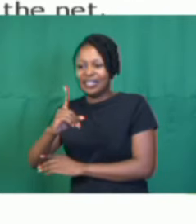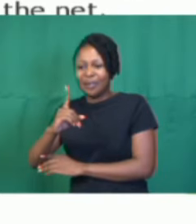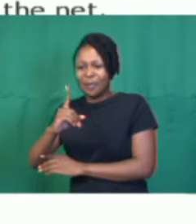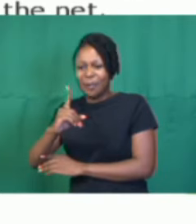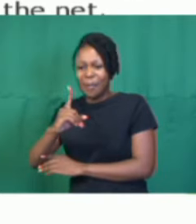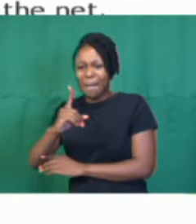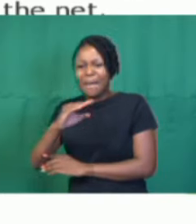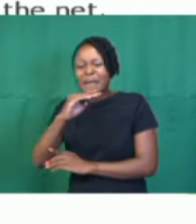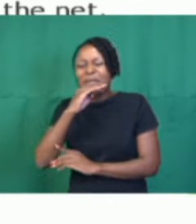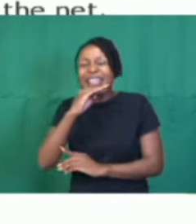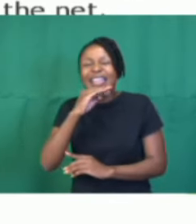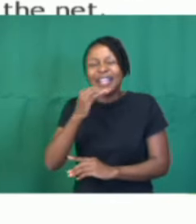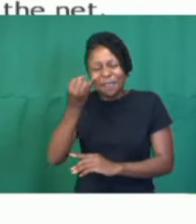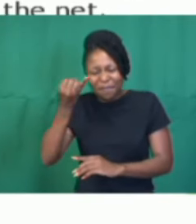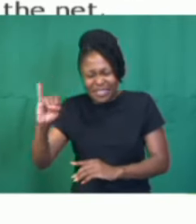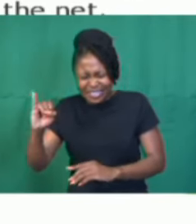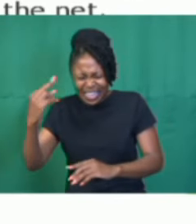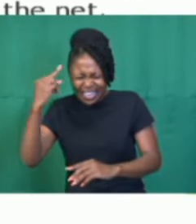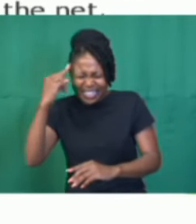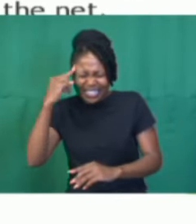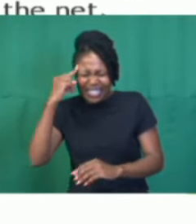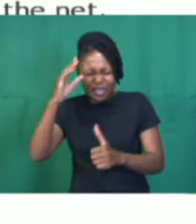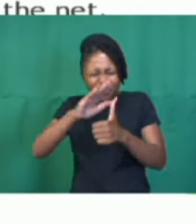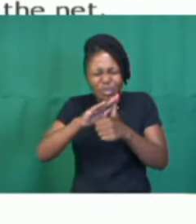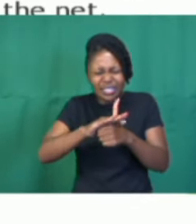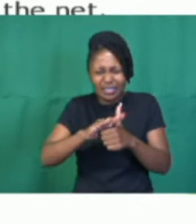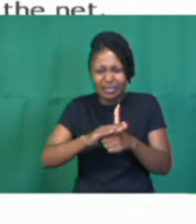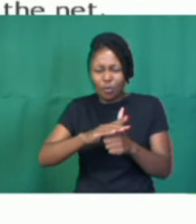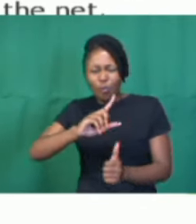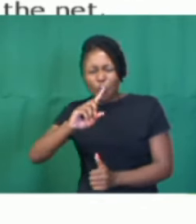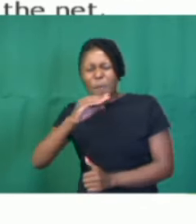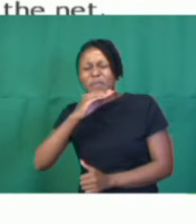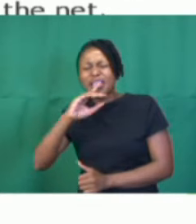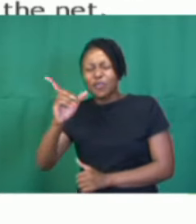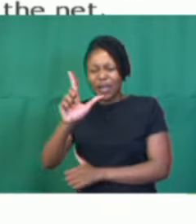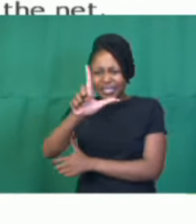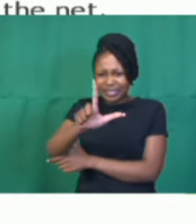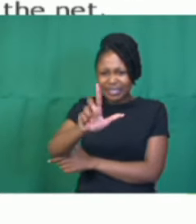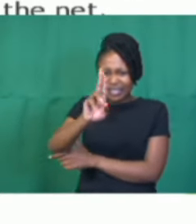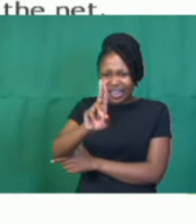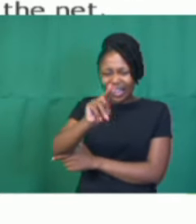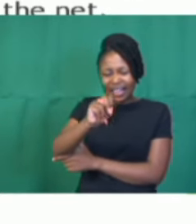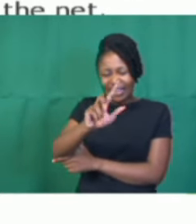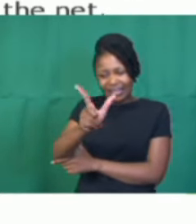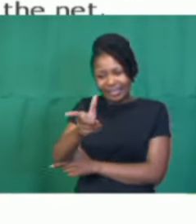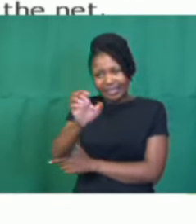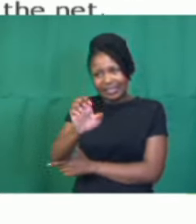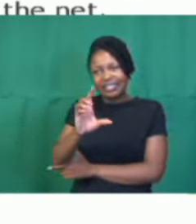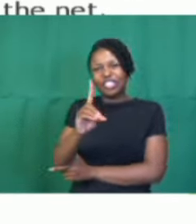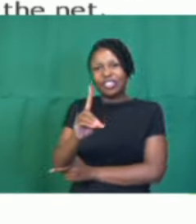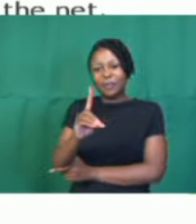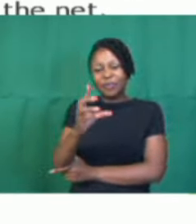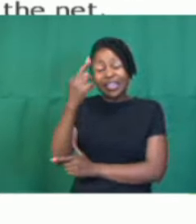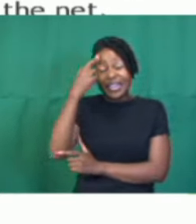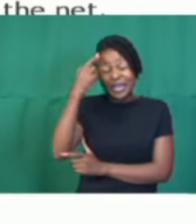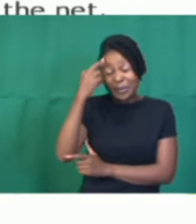the meaning of the whole sentence. And we usually advise you guys at home that you don't always need a dictionary